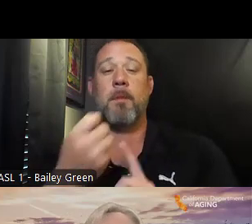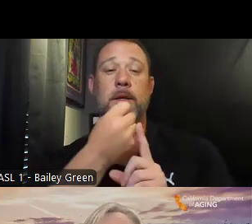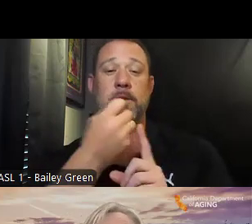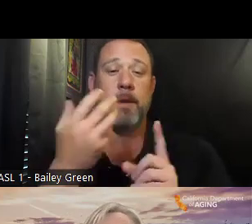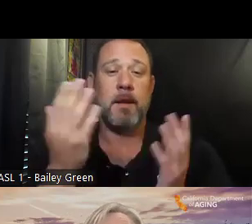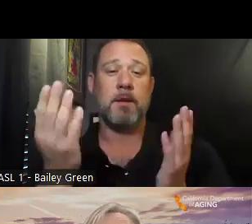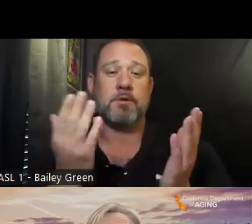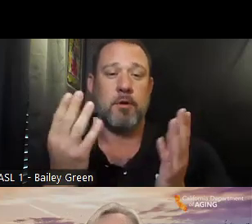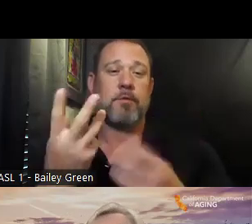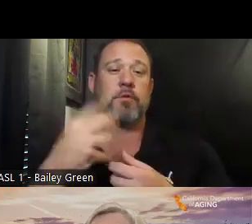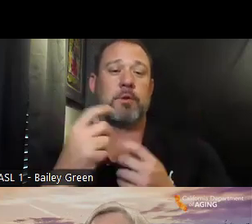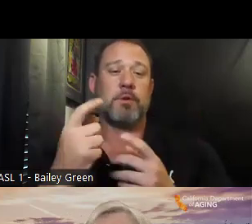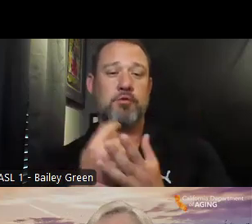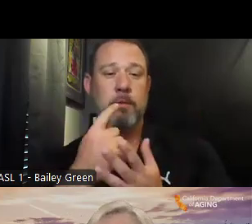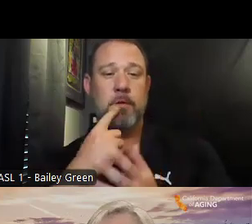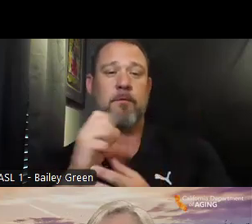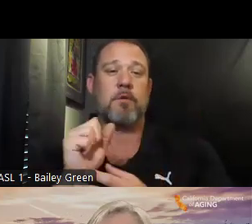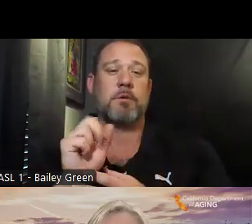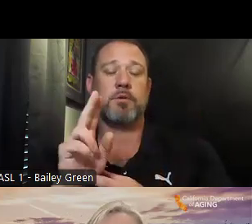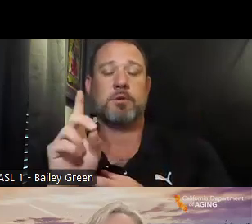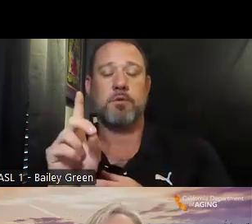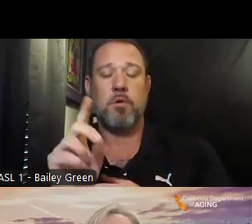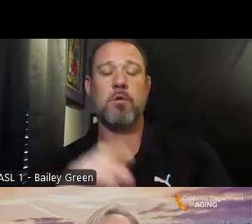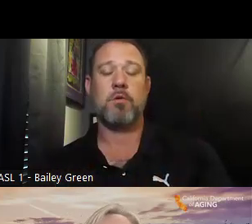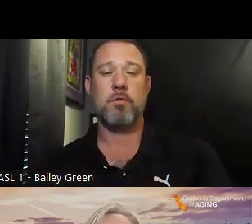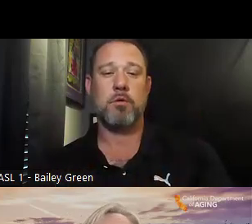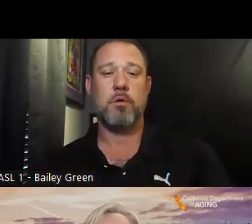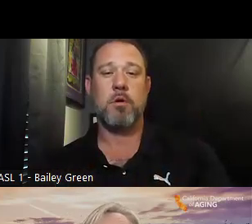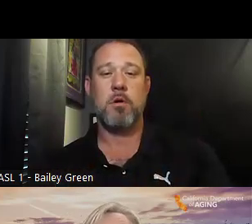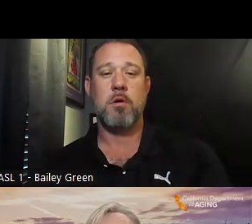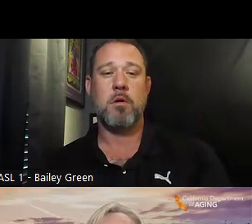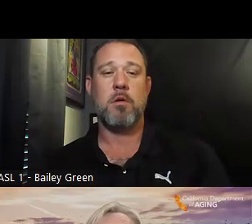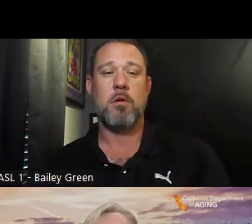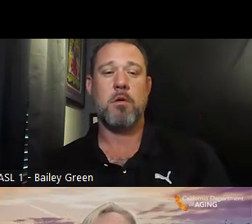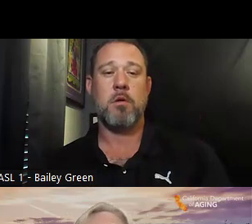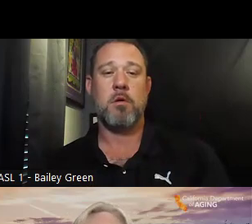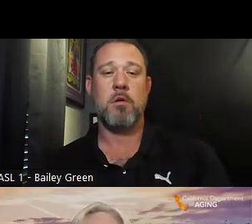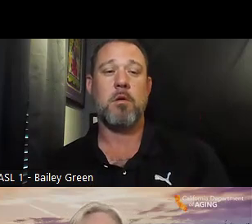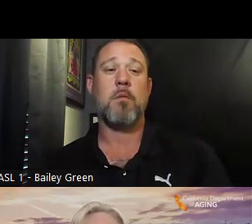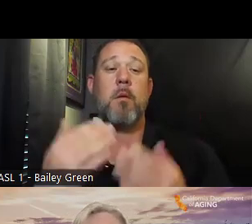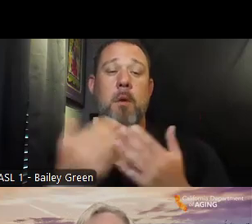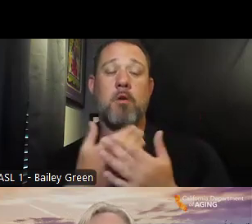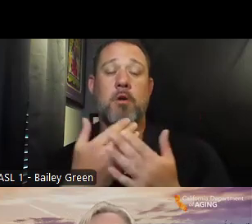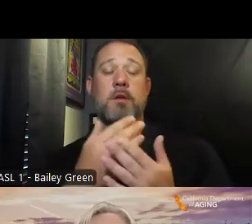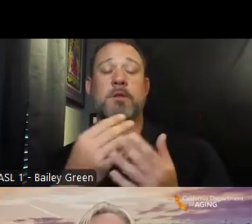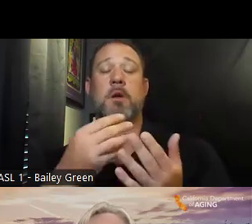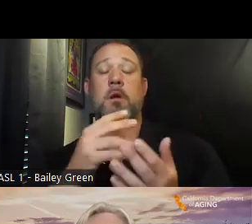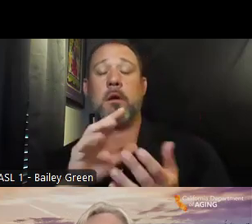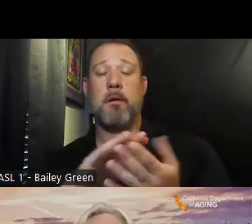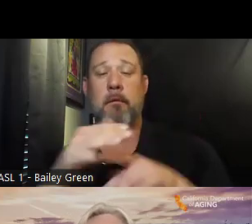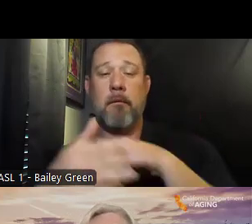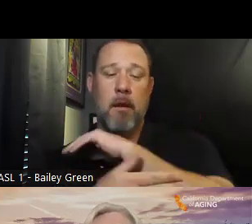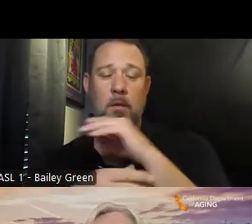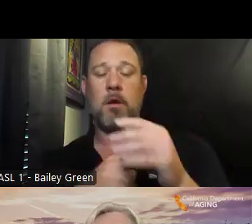to include treatment for substance use disorder, modernizing county funding allocations, and updating